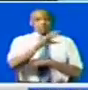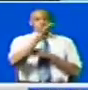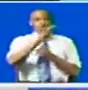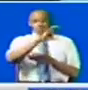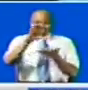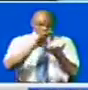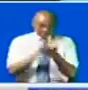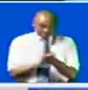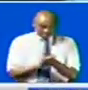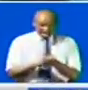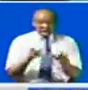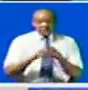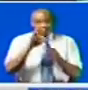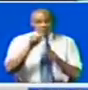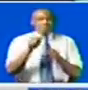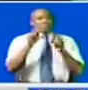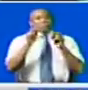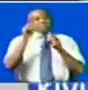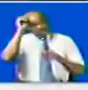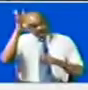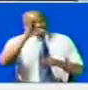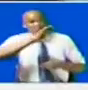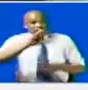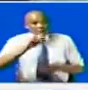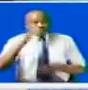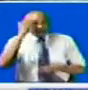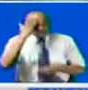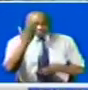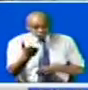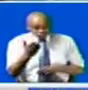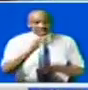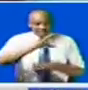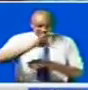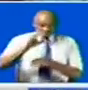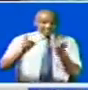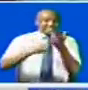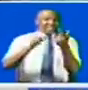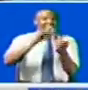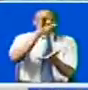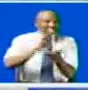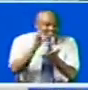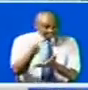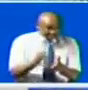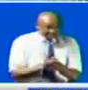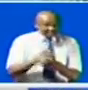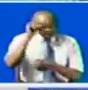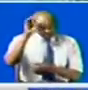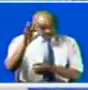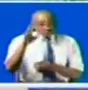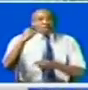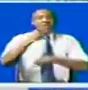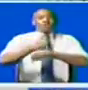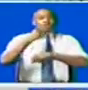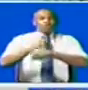constituency. And of course, from Kiambu County, where we know that the county tallying center will be at the Kiambu Institute